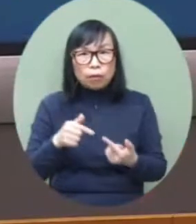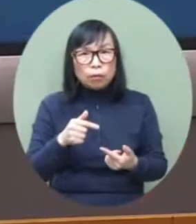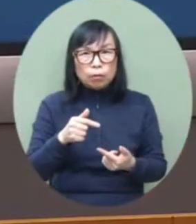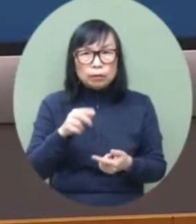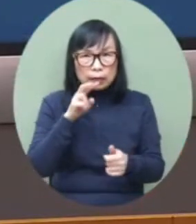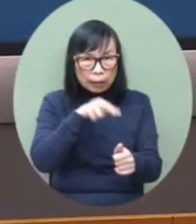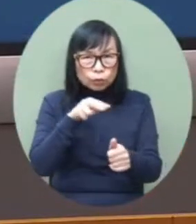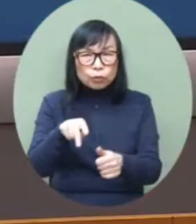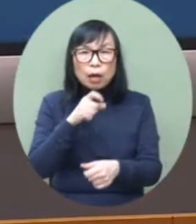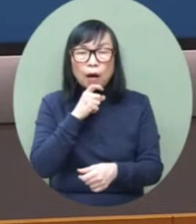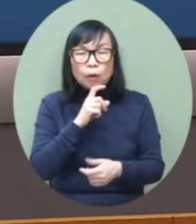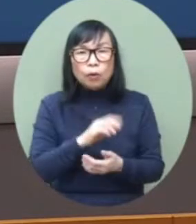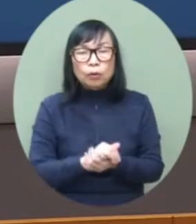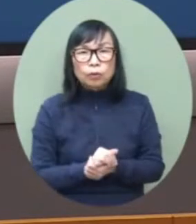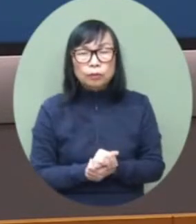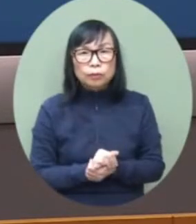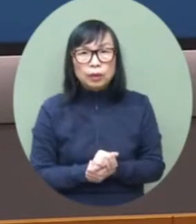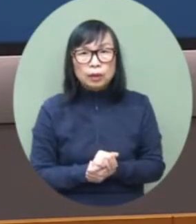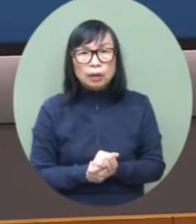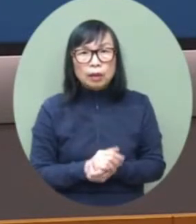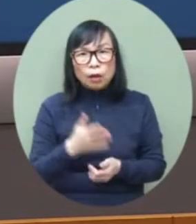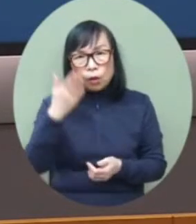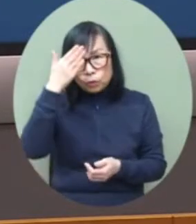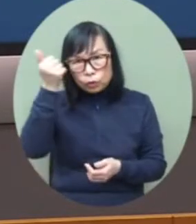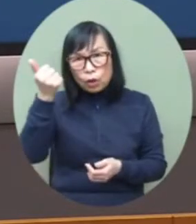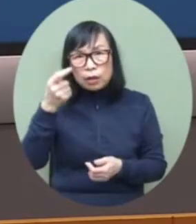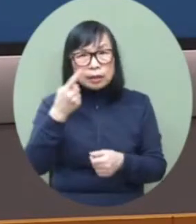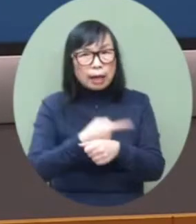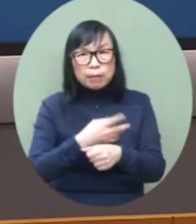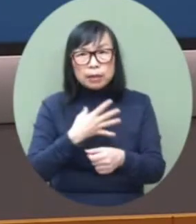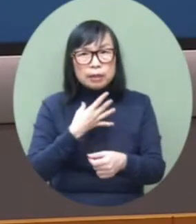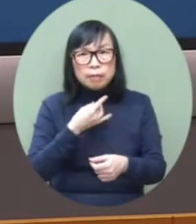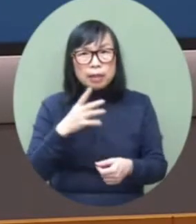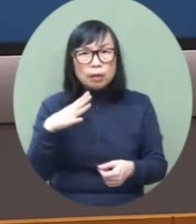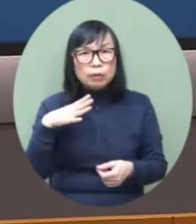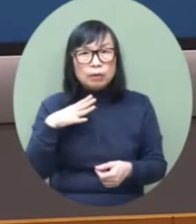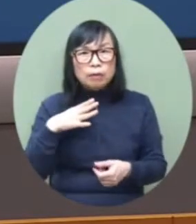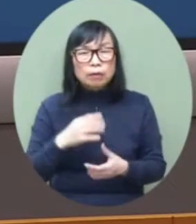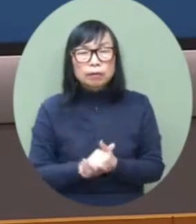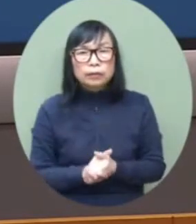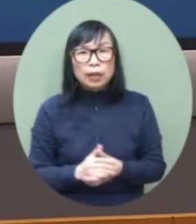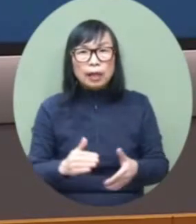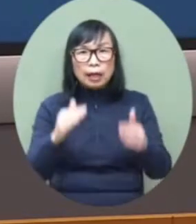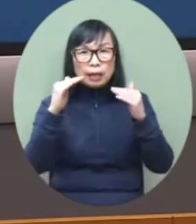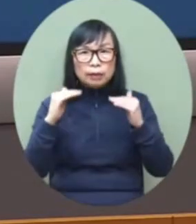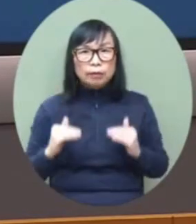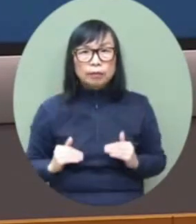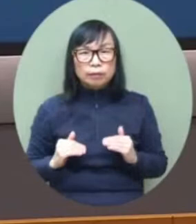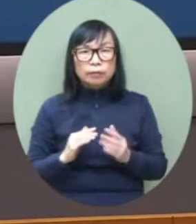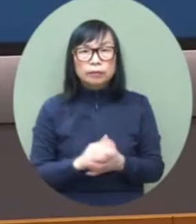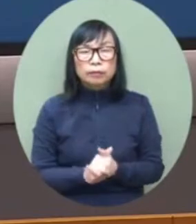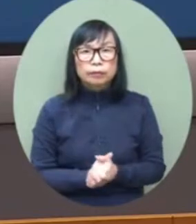We are monitoring the conditions of the patients. We haven't seen anything like that.